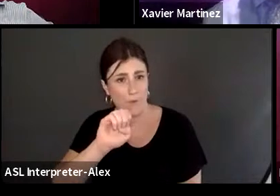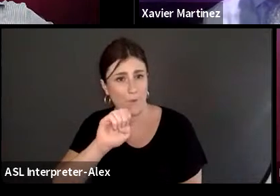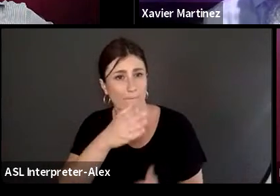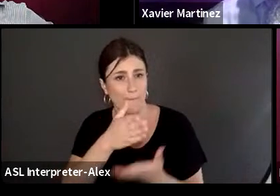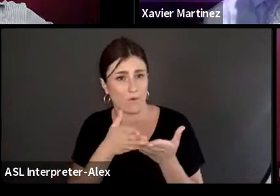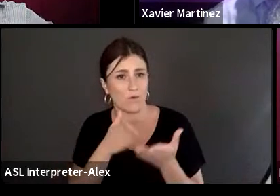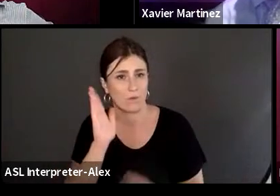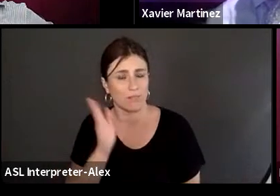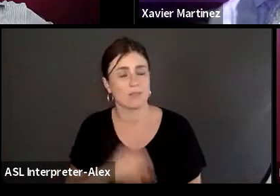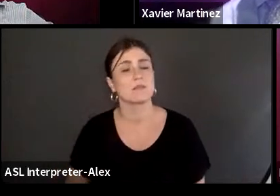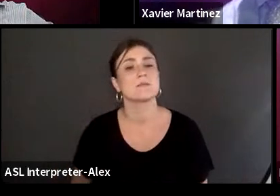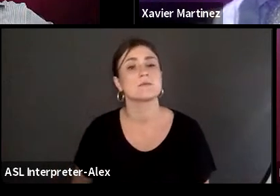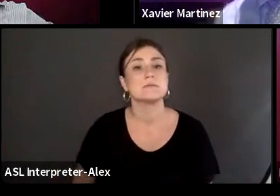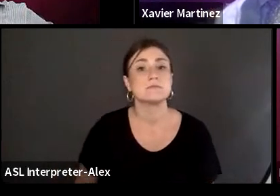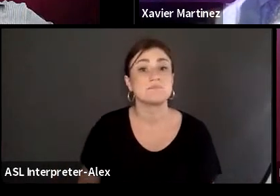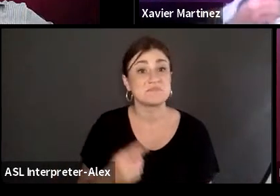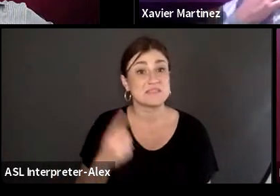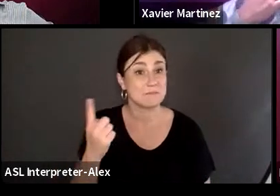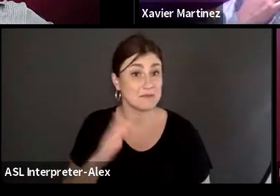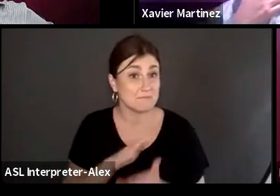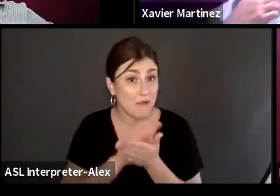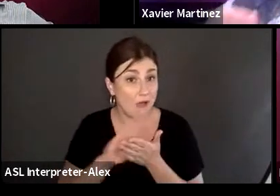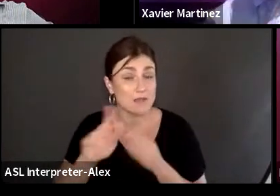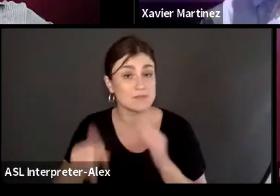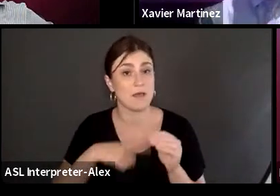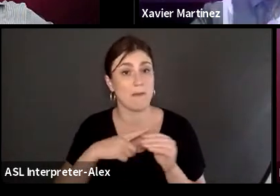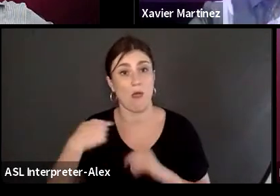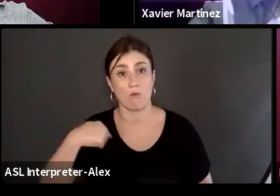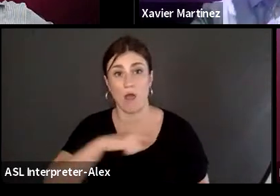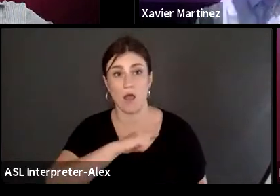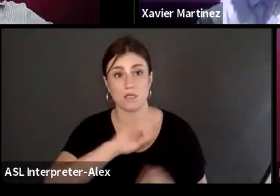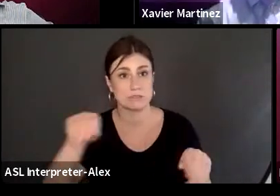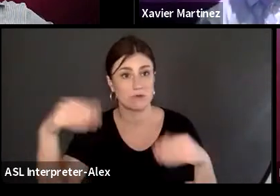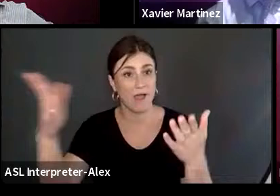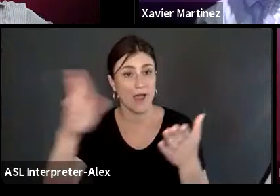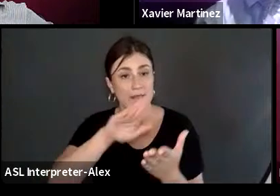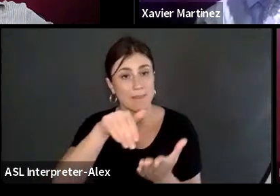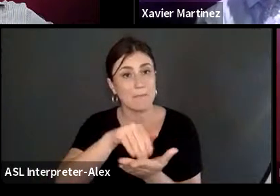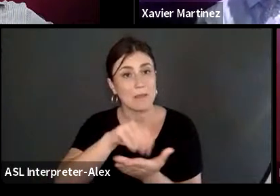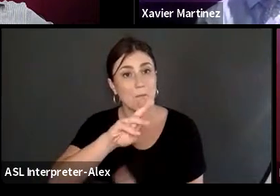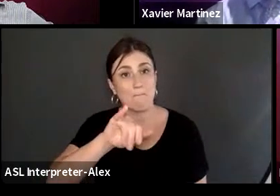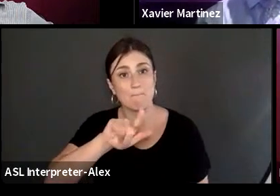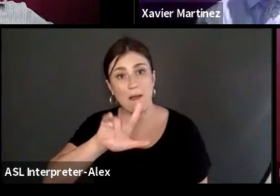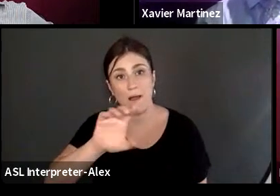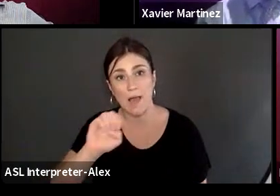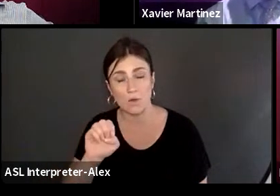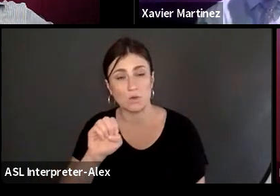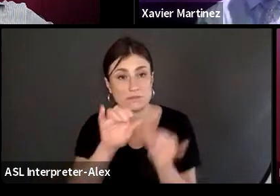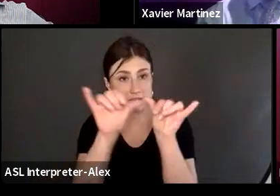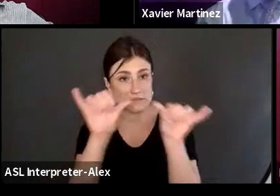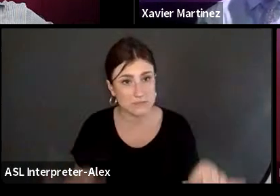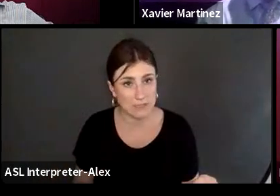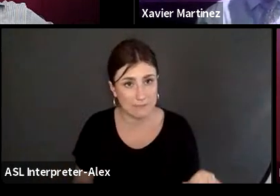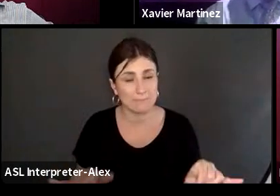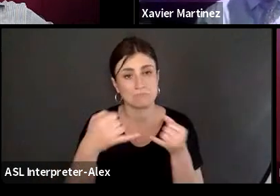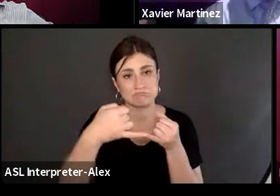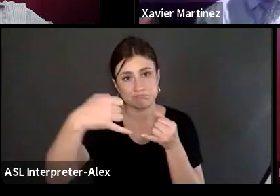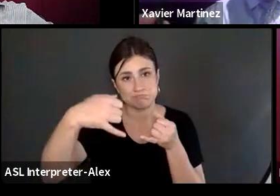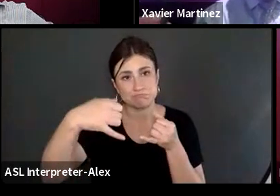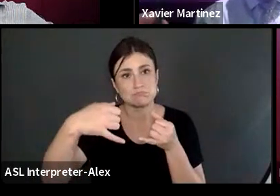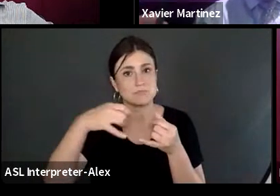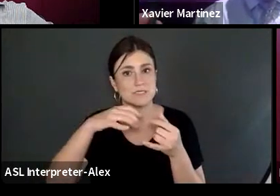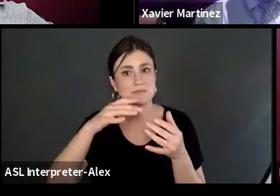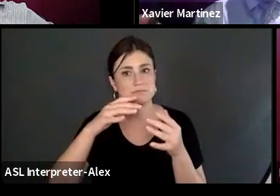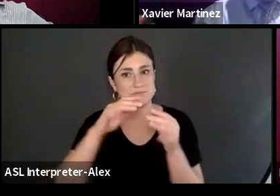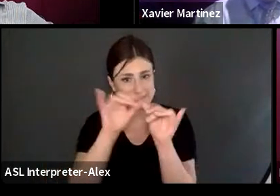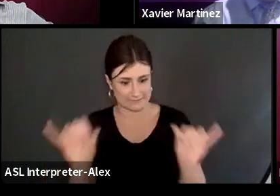about us providing the infrastructure, this middle mile infrastructure, is we'll actually be able to help the residents of the city and